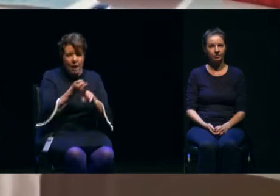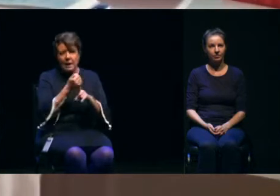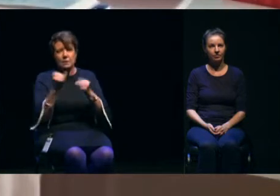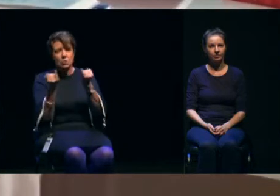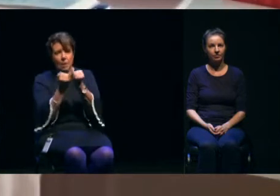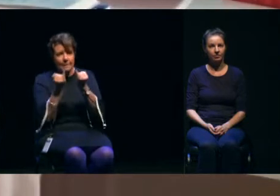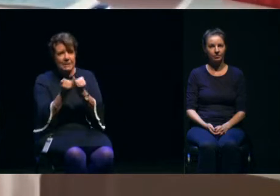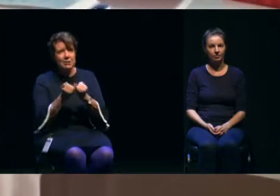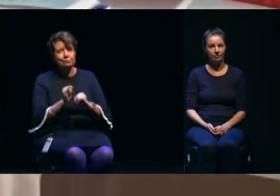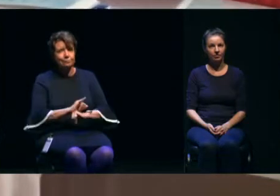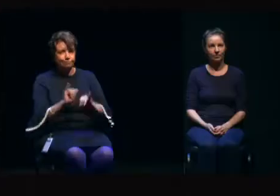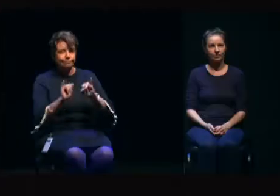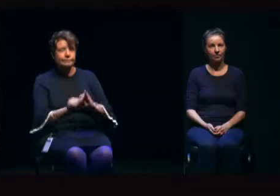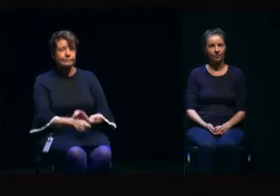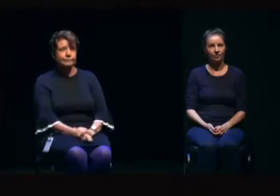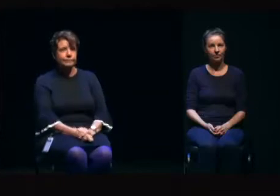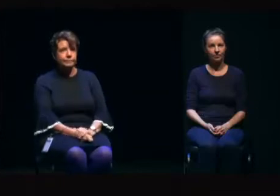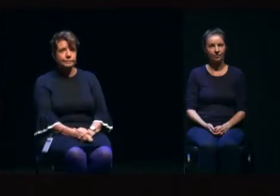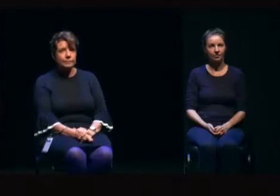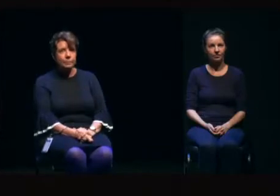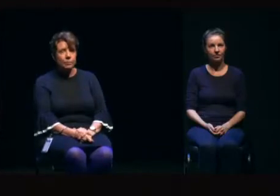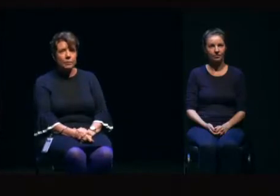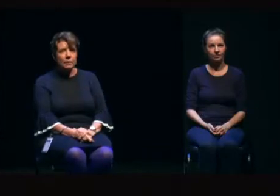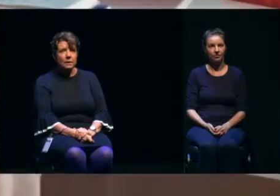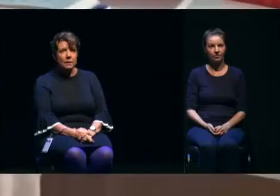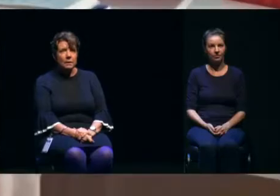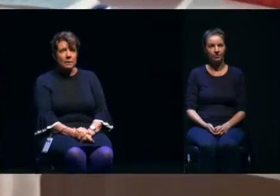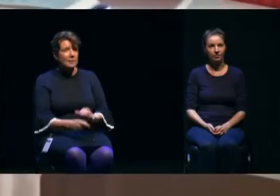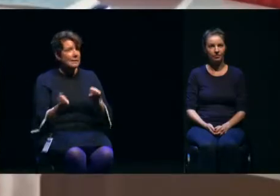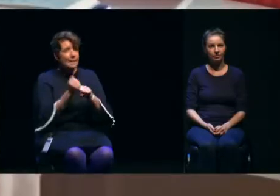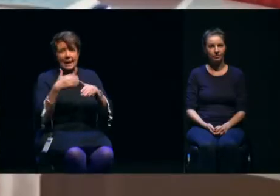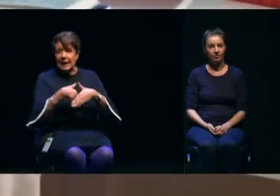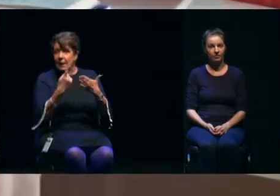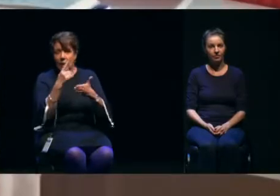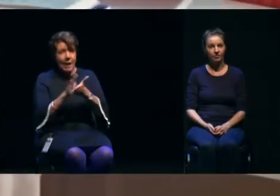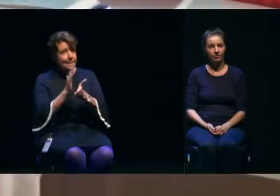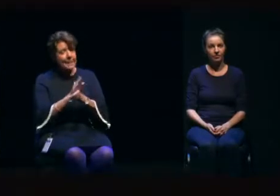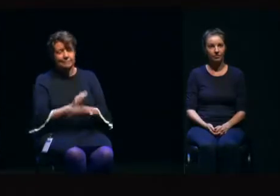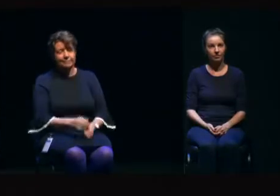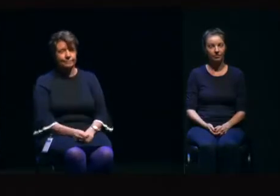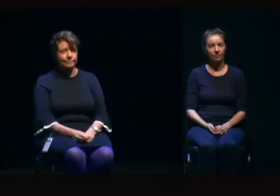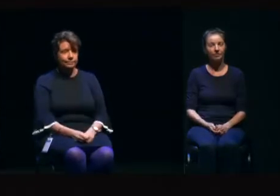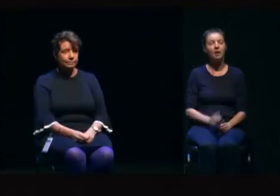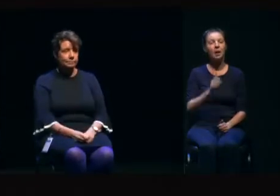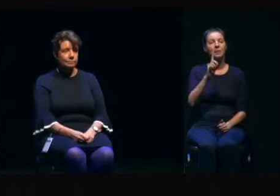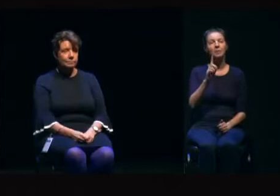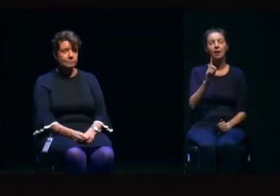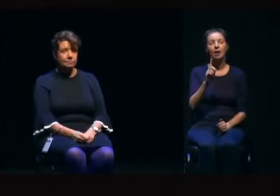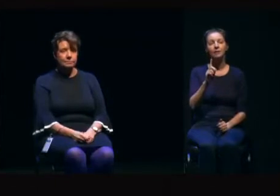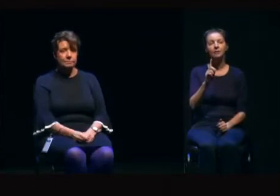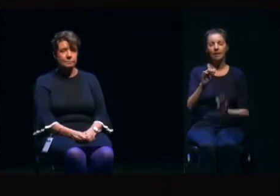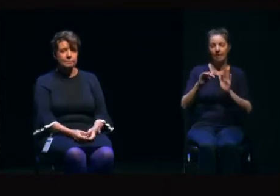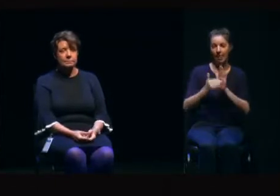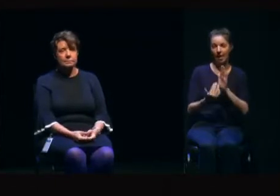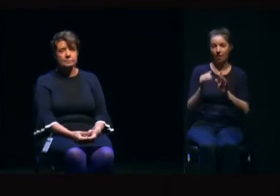greed. And I've got to ask, does it make anybody happy? But we're coming from a situation